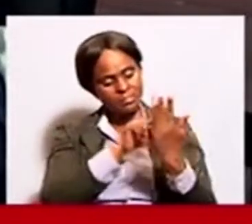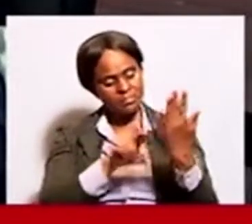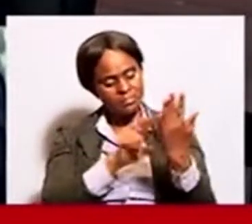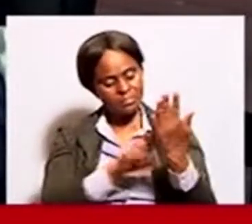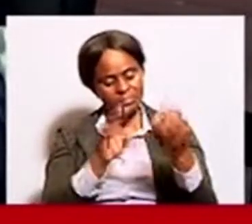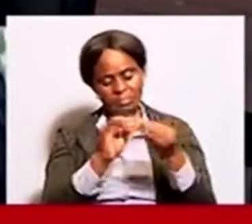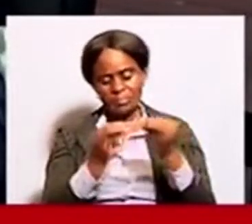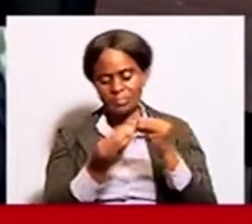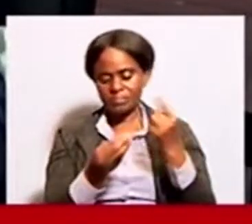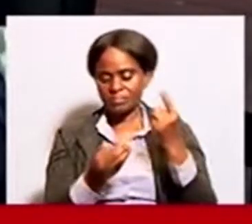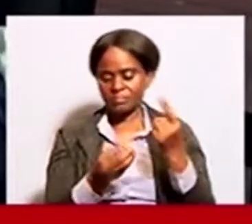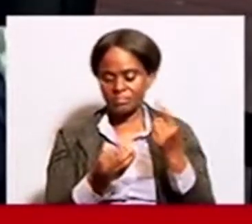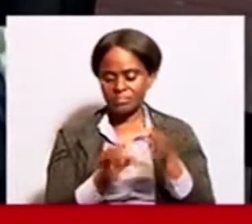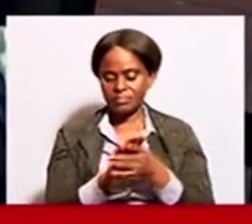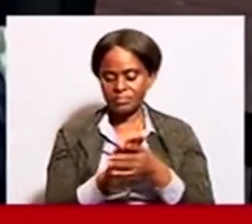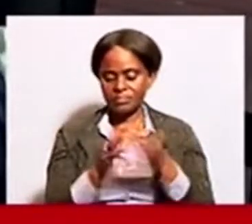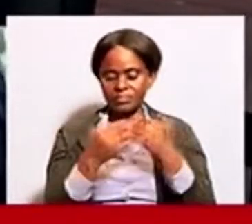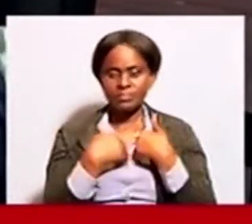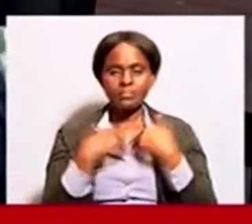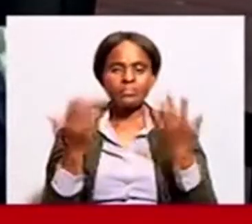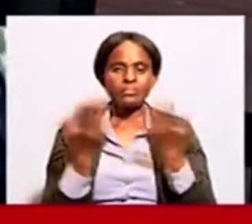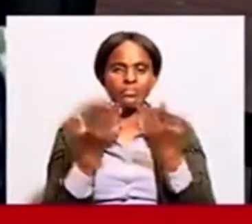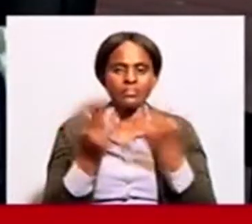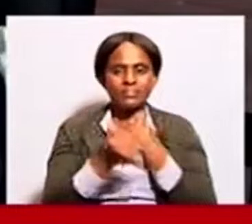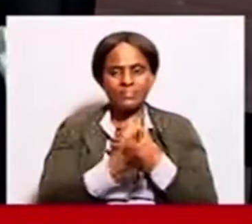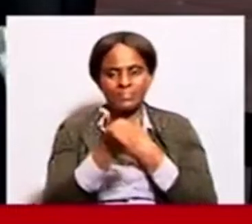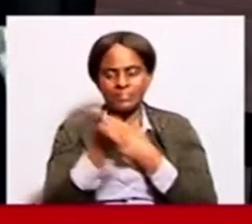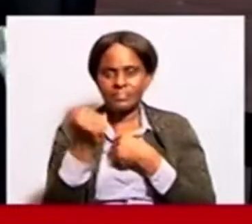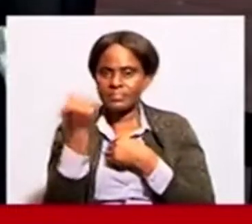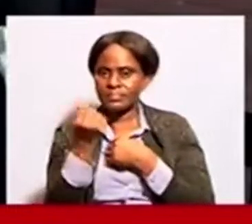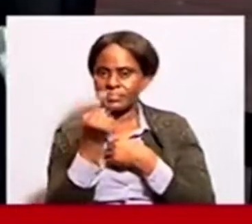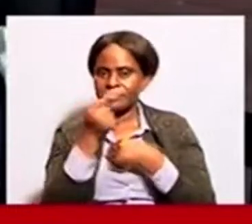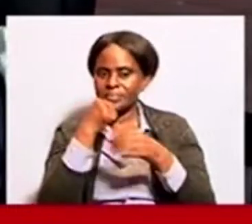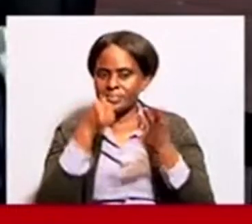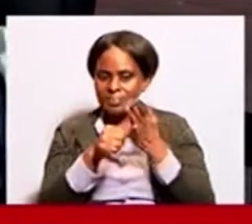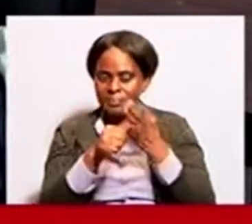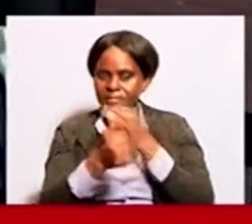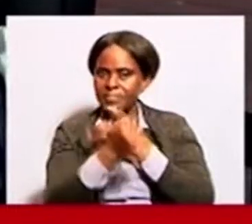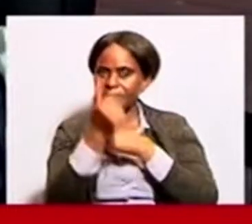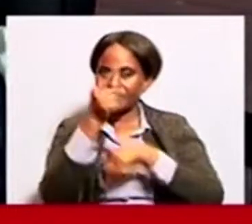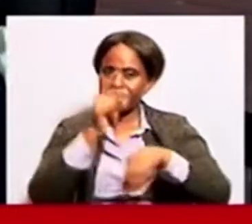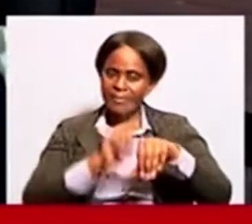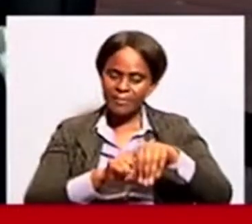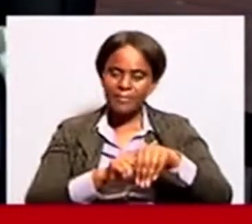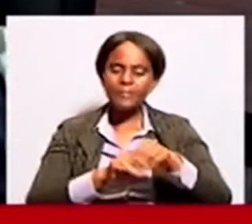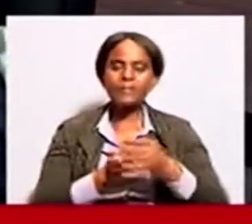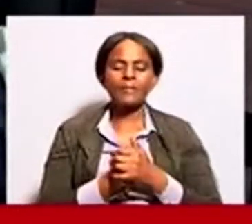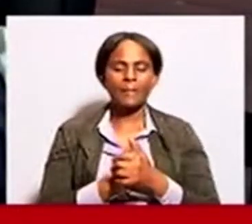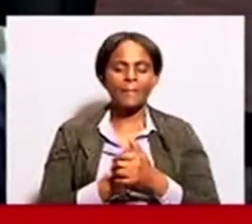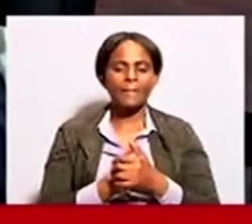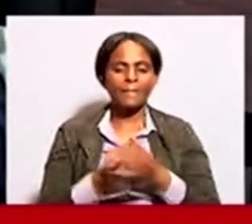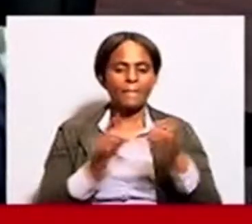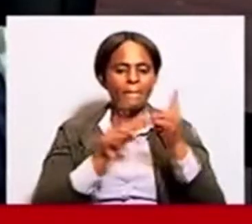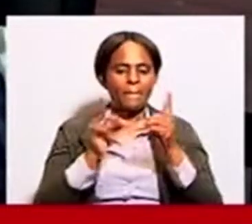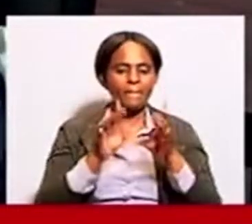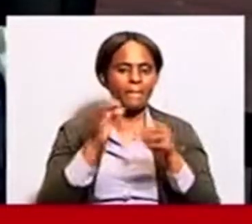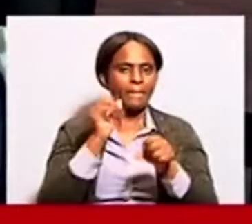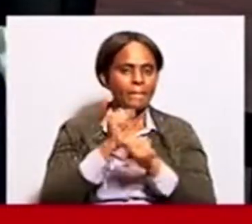1. There's not any single letter at any one time that Director